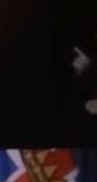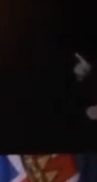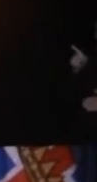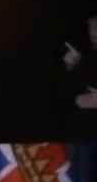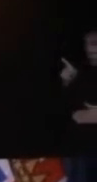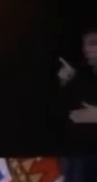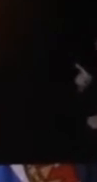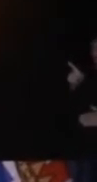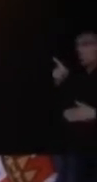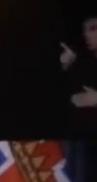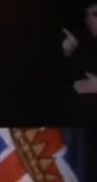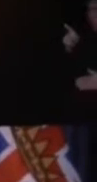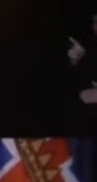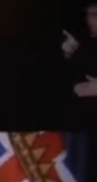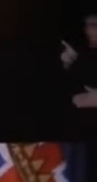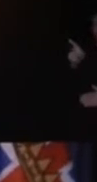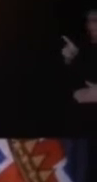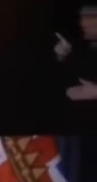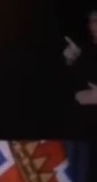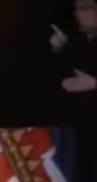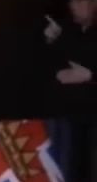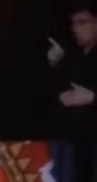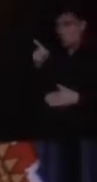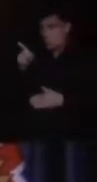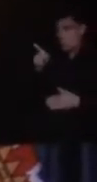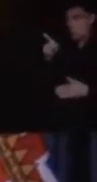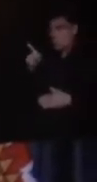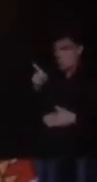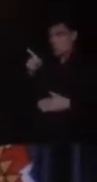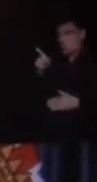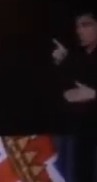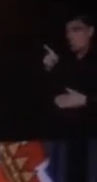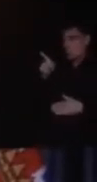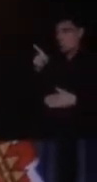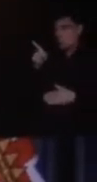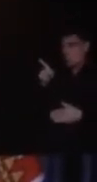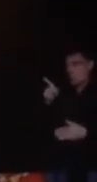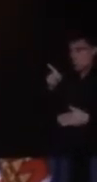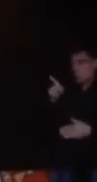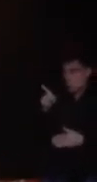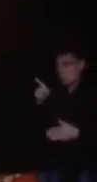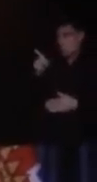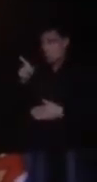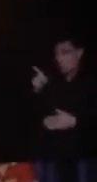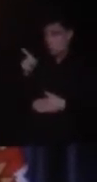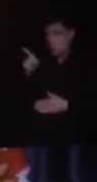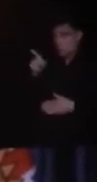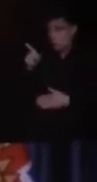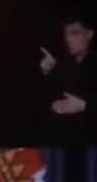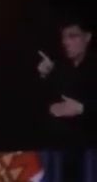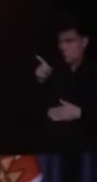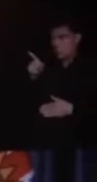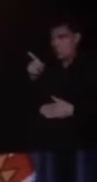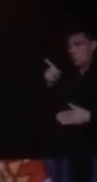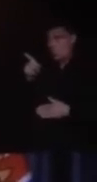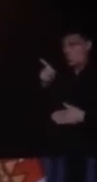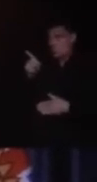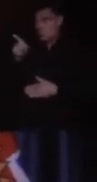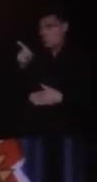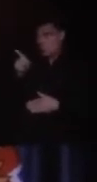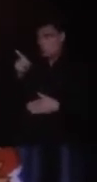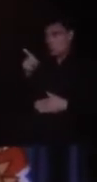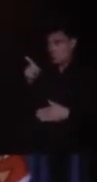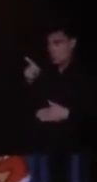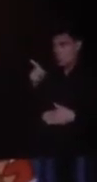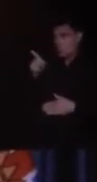it along. Right? The people won't fight back. They'll give up. You know? And if they don't give up, we'll just